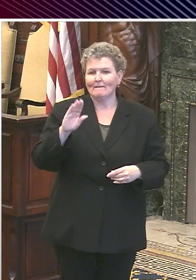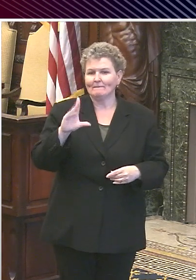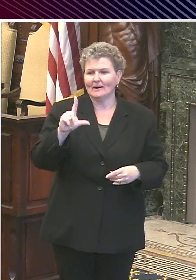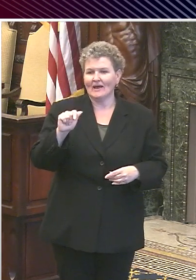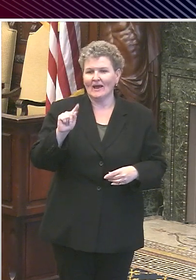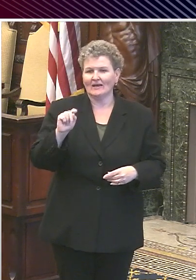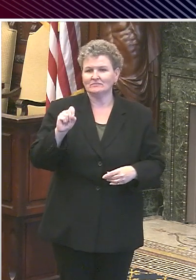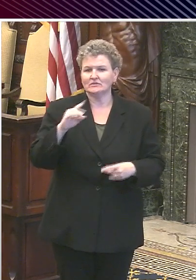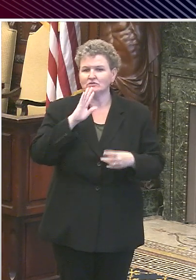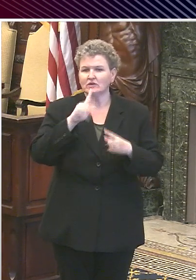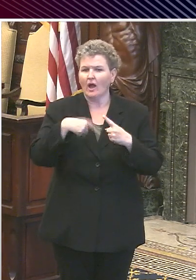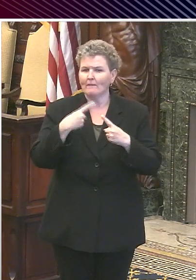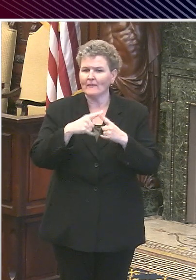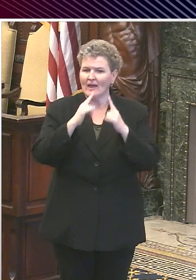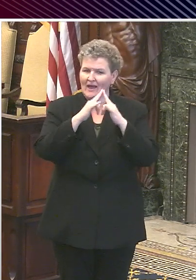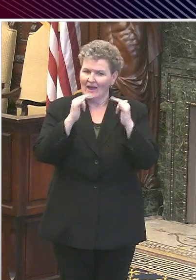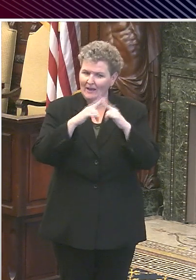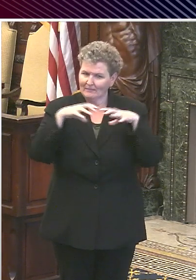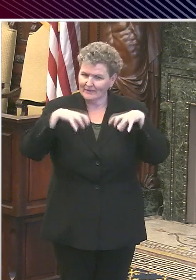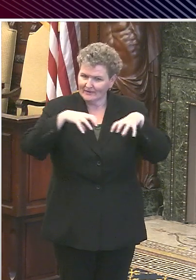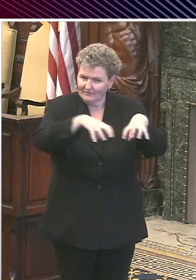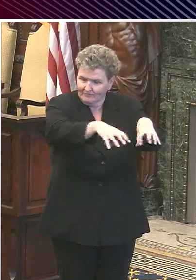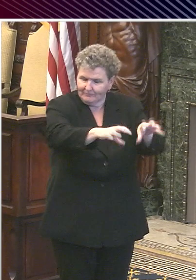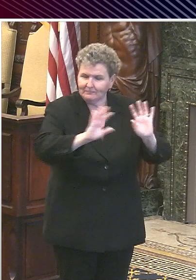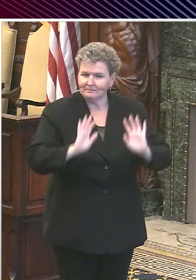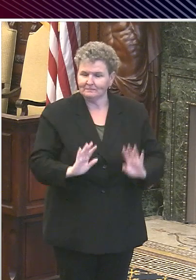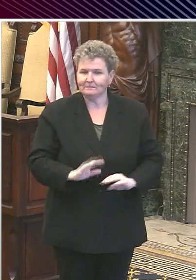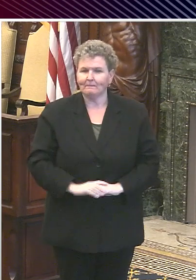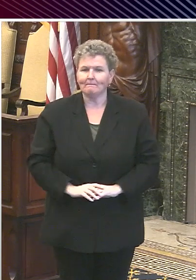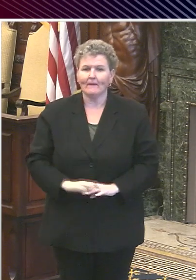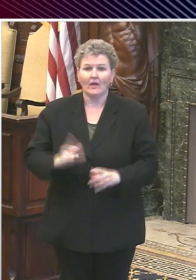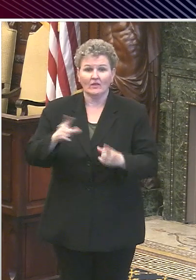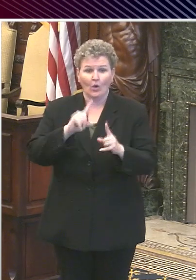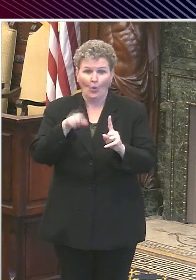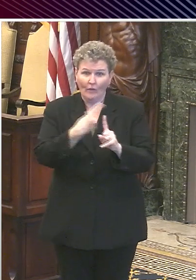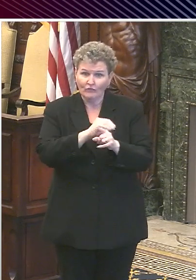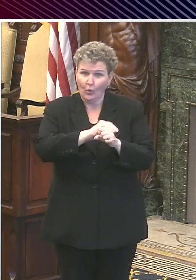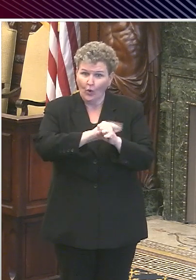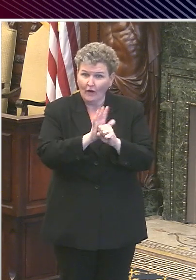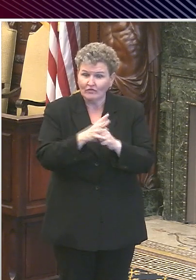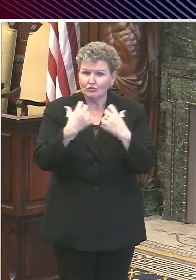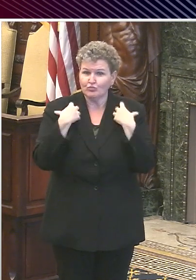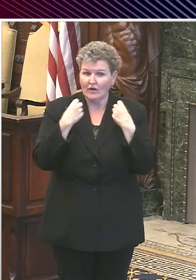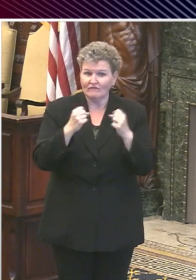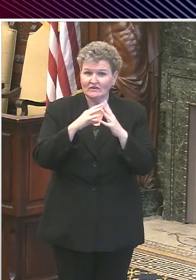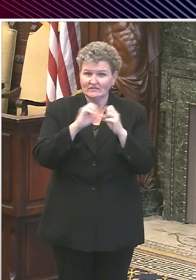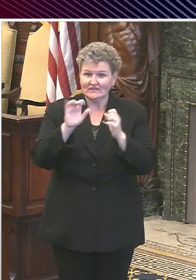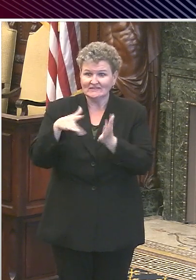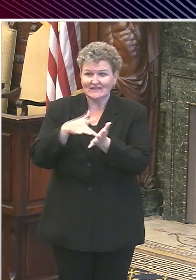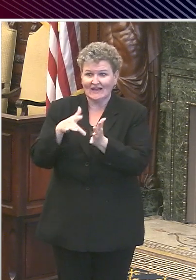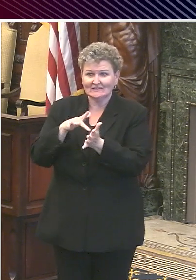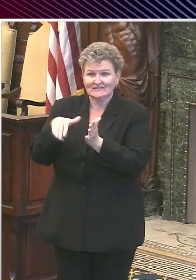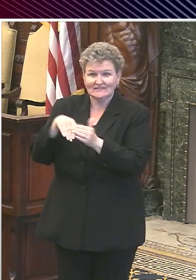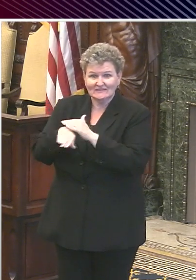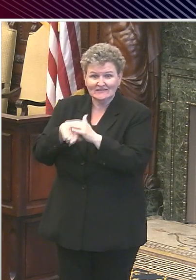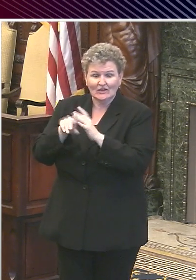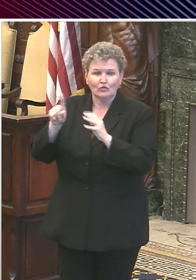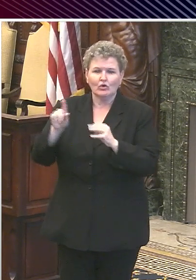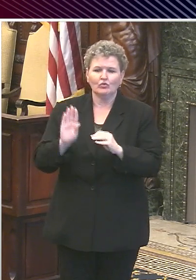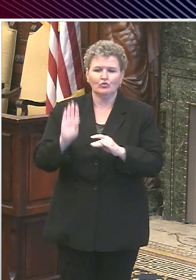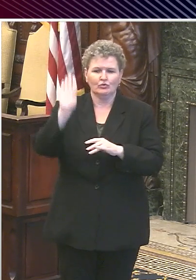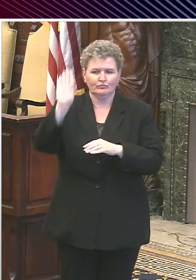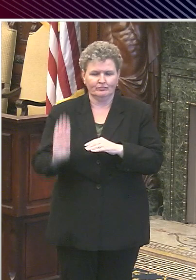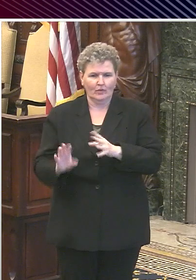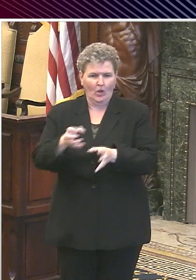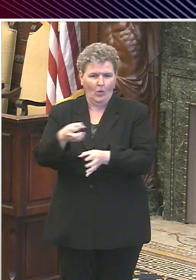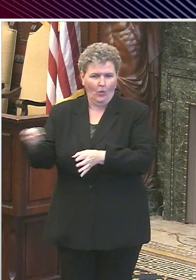question is not on COVID-19, access centers, or recovery, please lower it and we will announce the second round when we